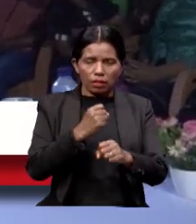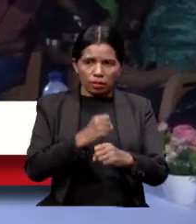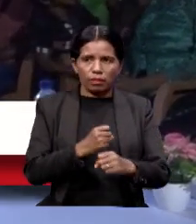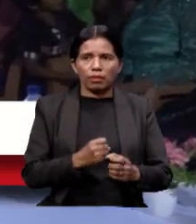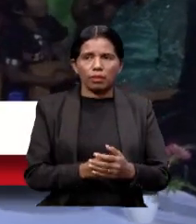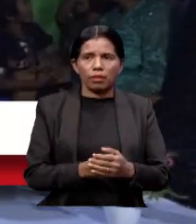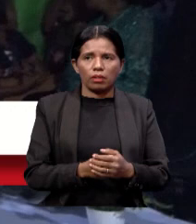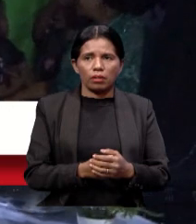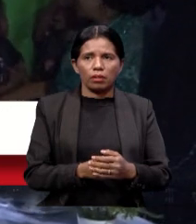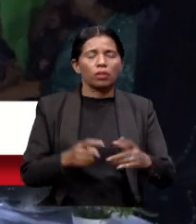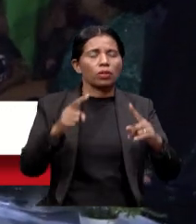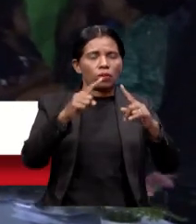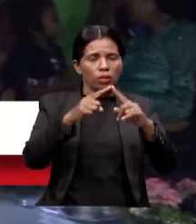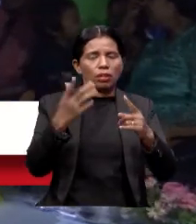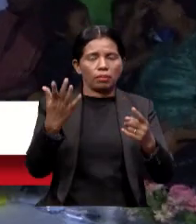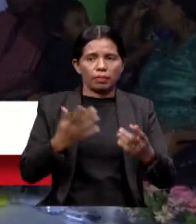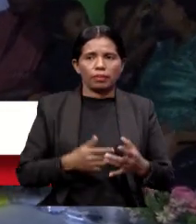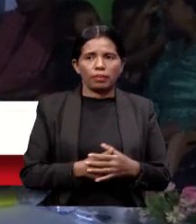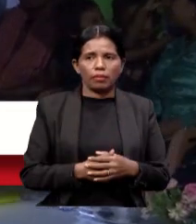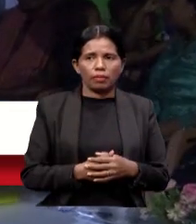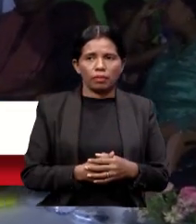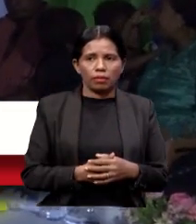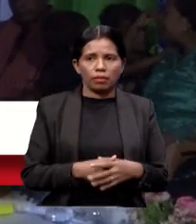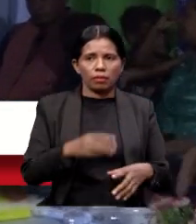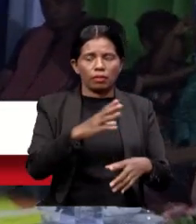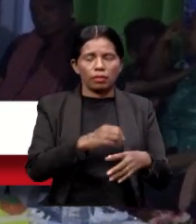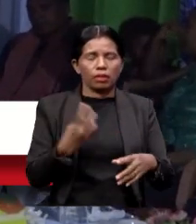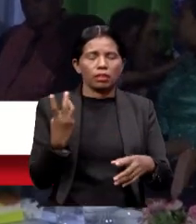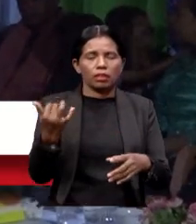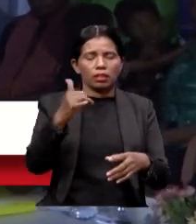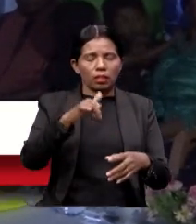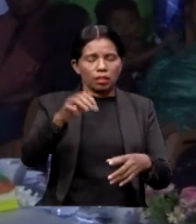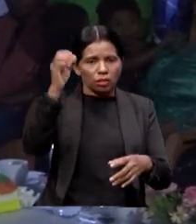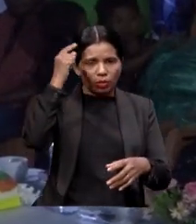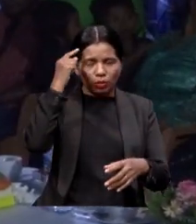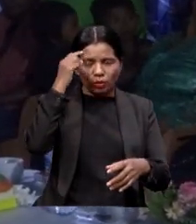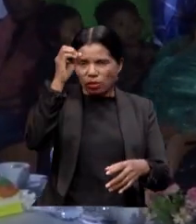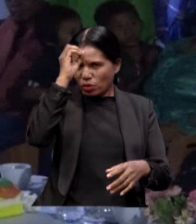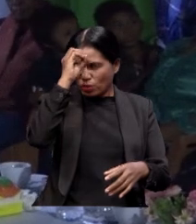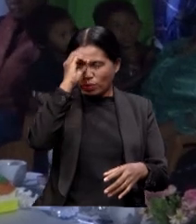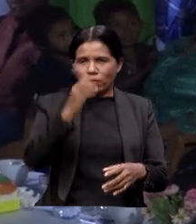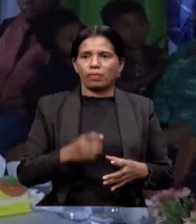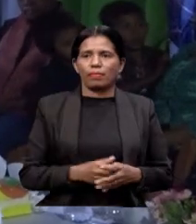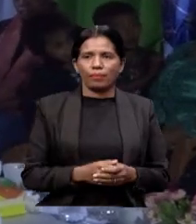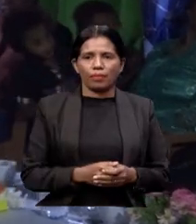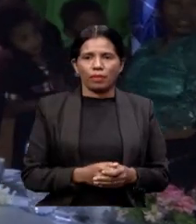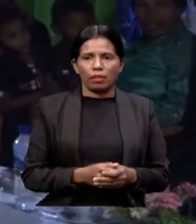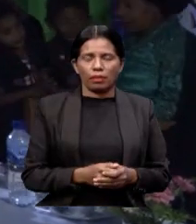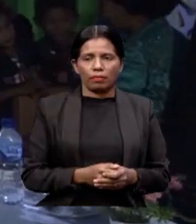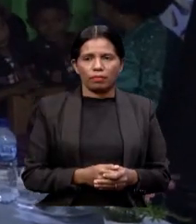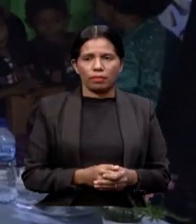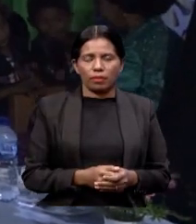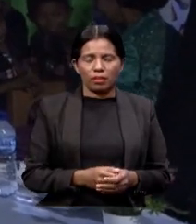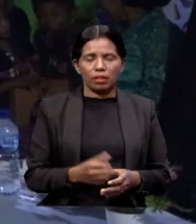to terba como eu lufato ne kosum besar, hape sira utu. Kosum besar,